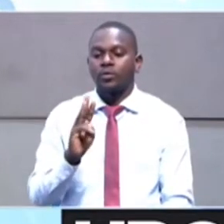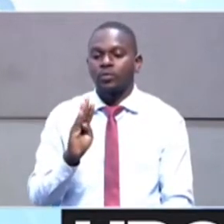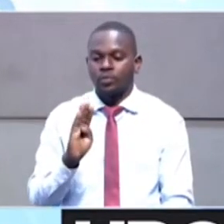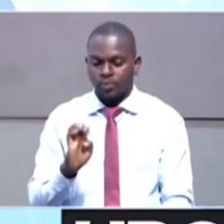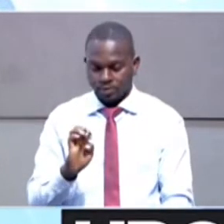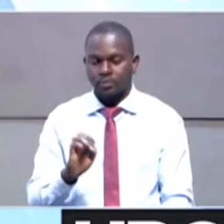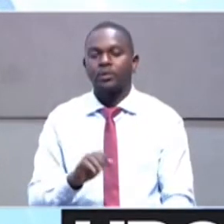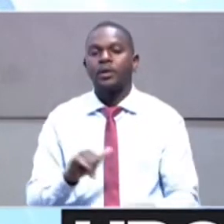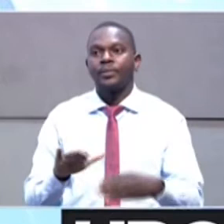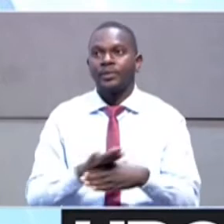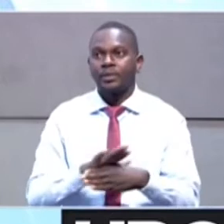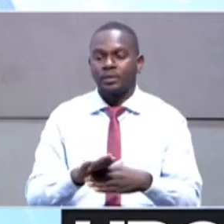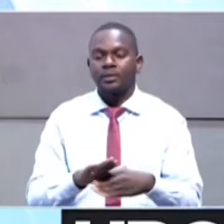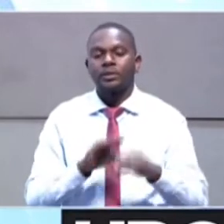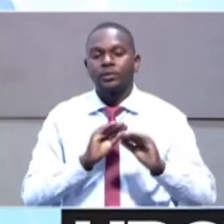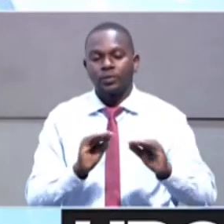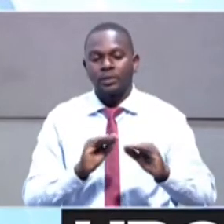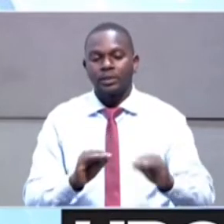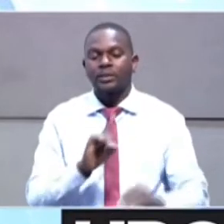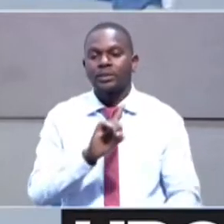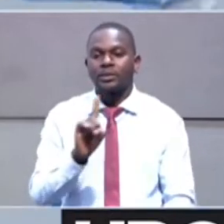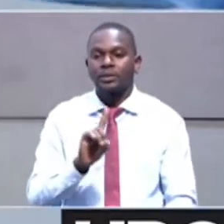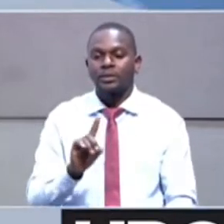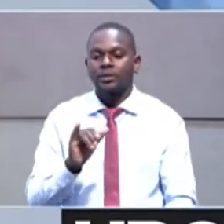Business Training Association in Zirowe.